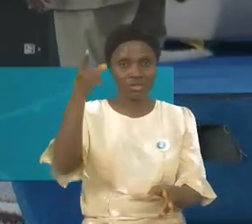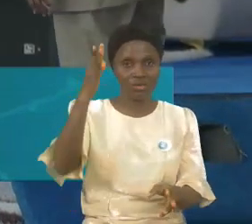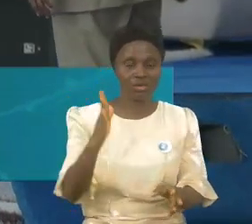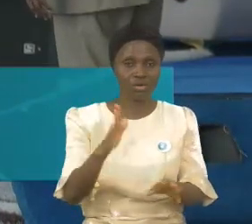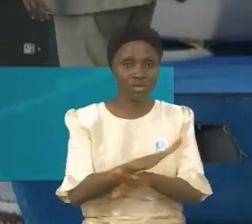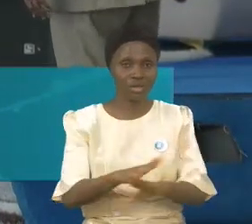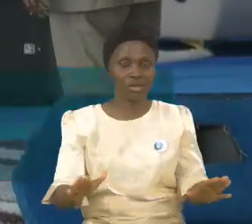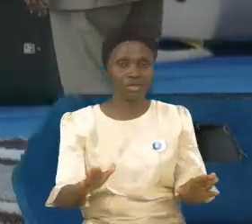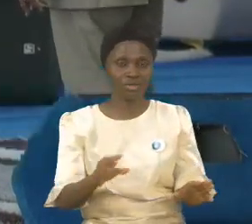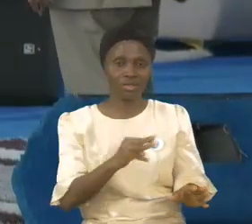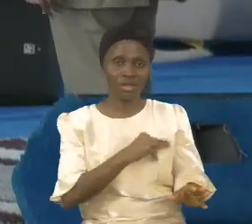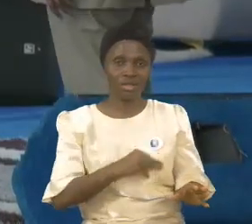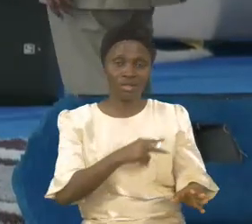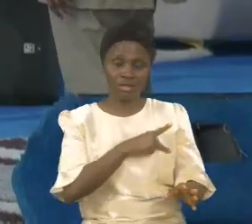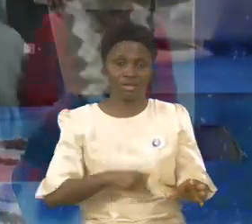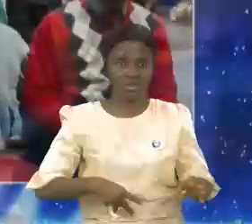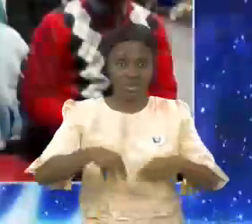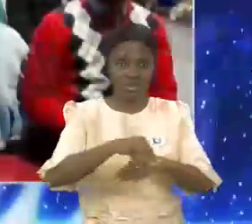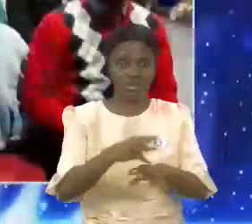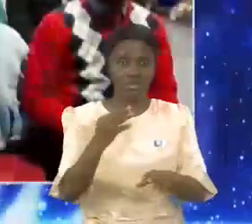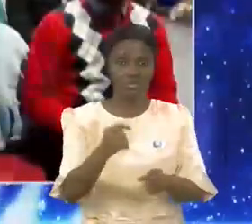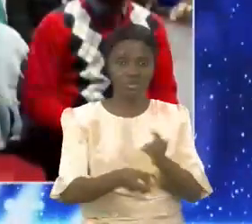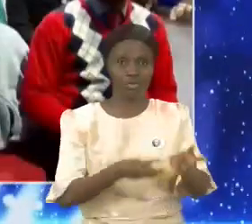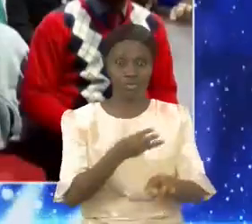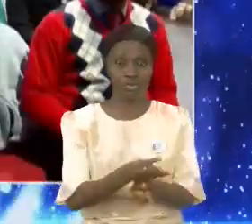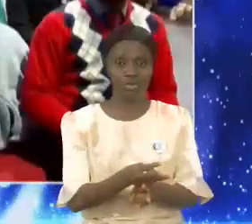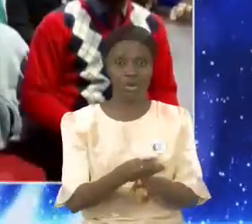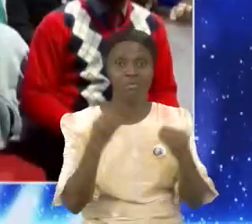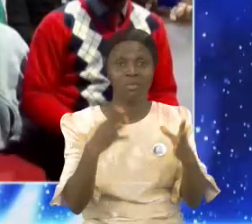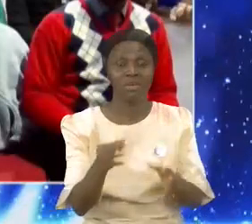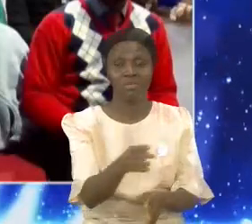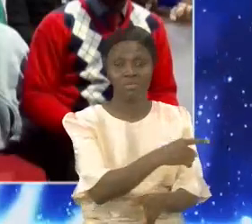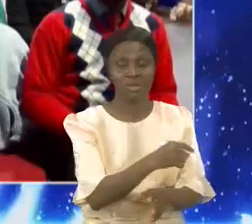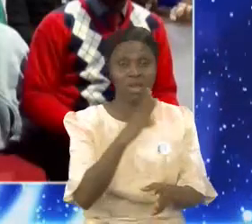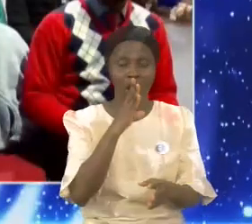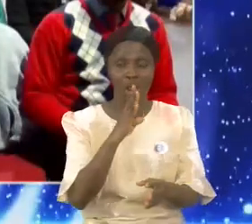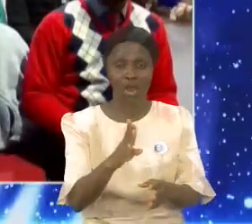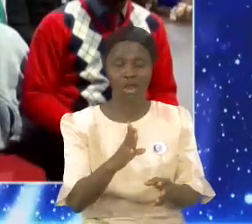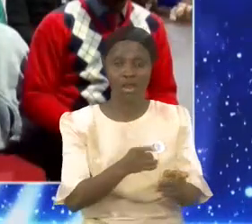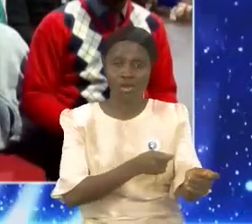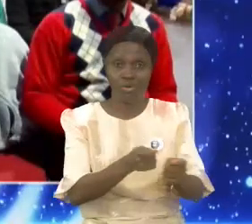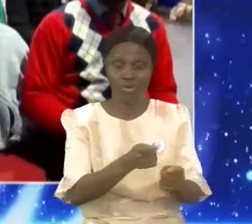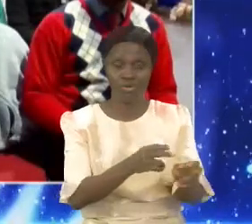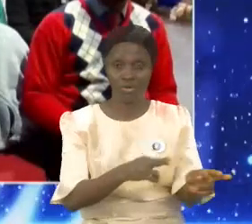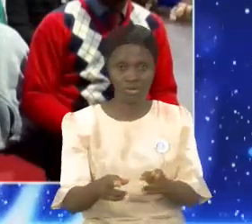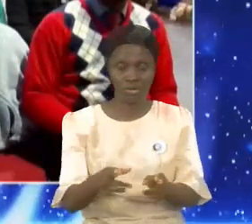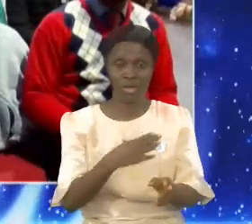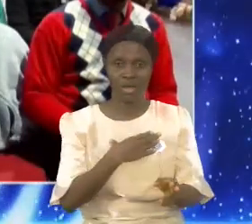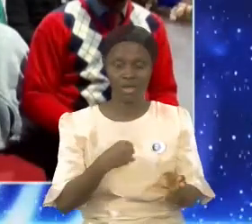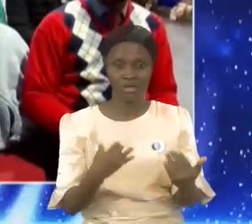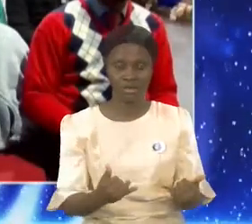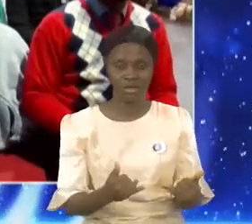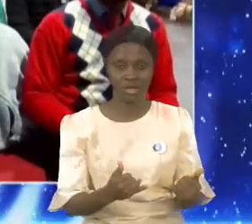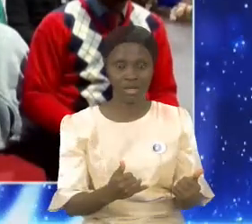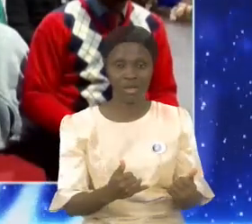them have ruled already, and now we're getting to the last part, and the